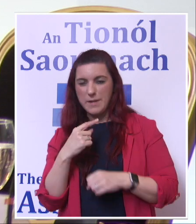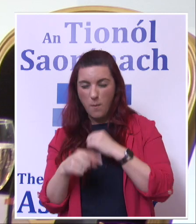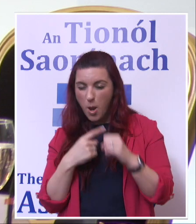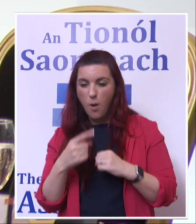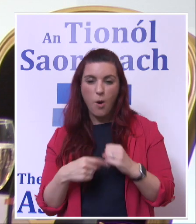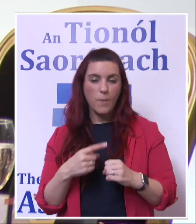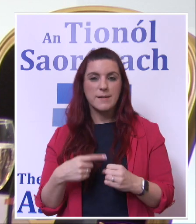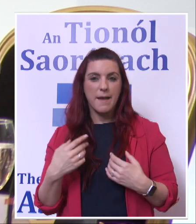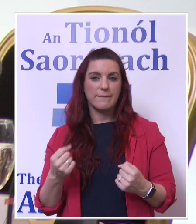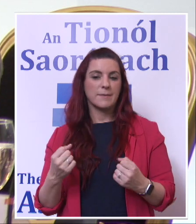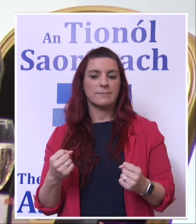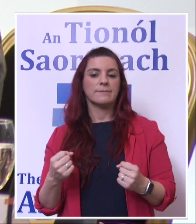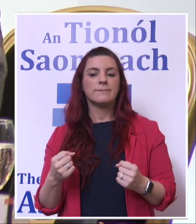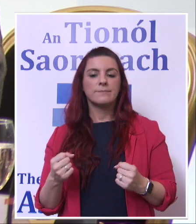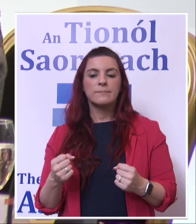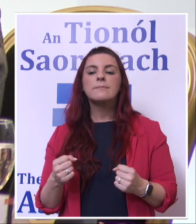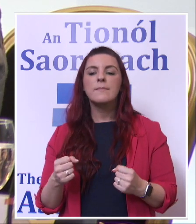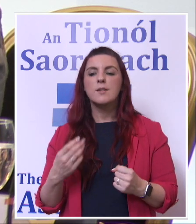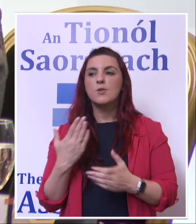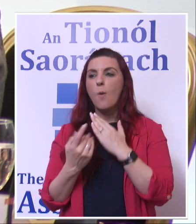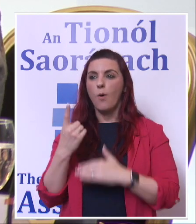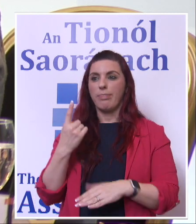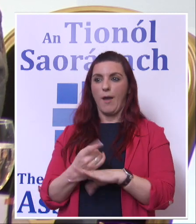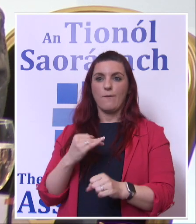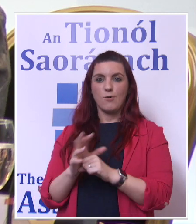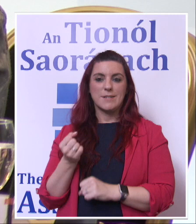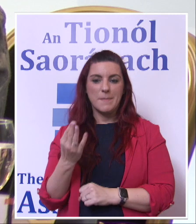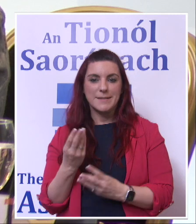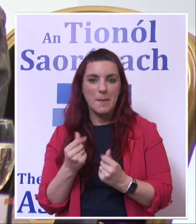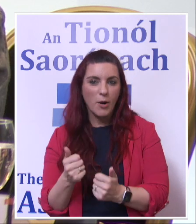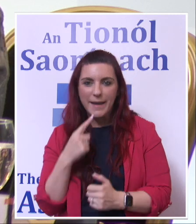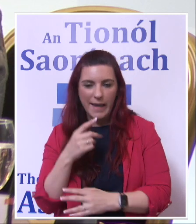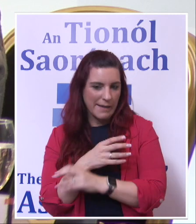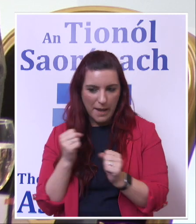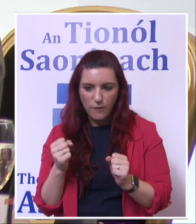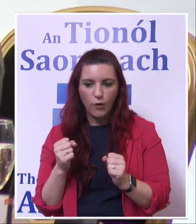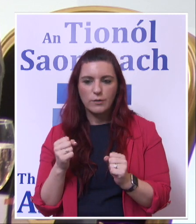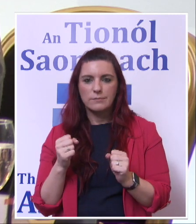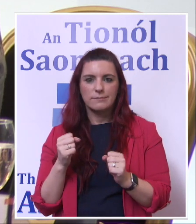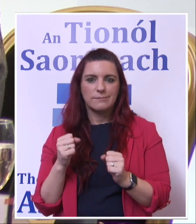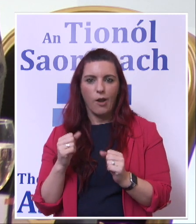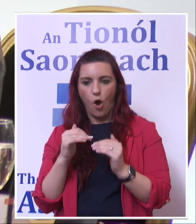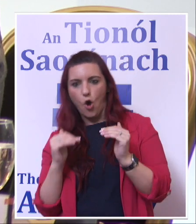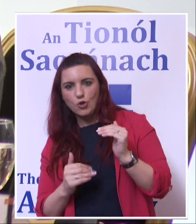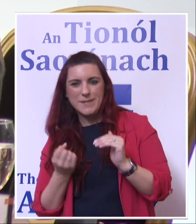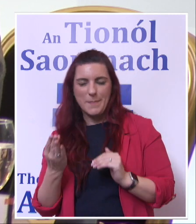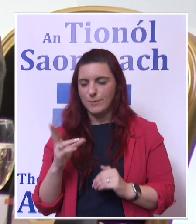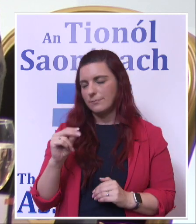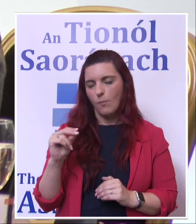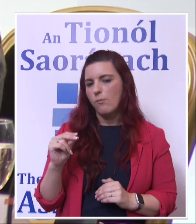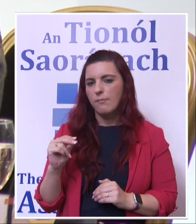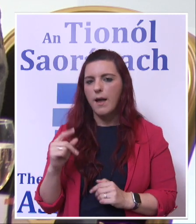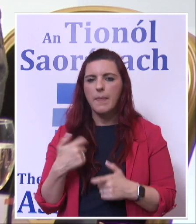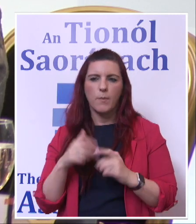a way found for spending that money. So as I say, there's never an underspend. And then the borrowing I've